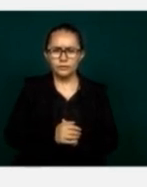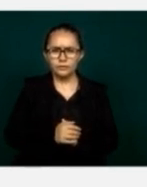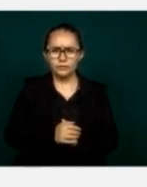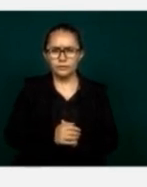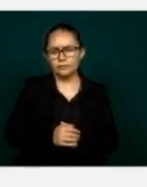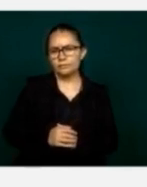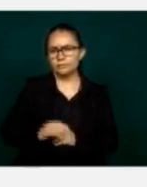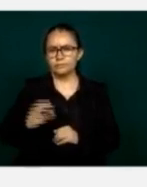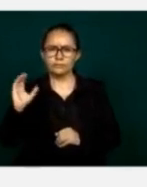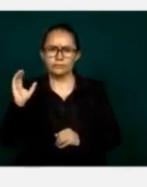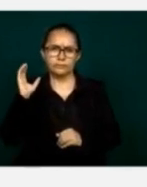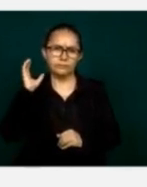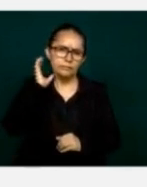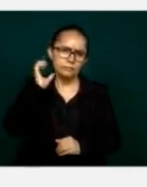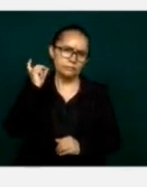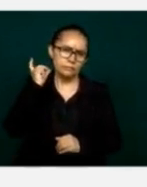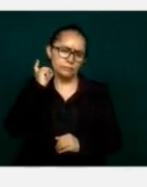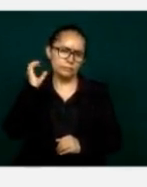380 elements